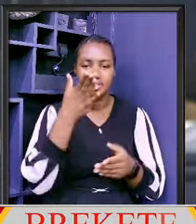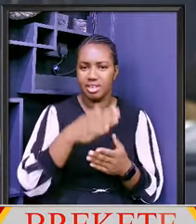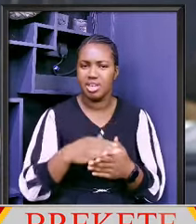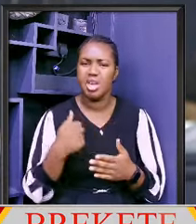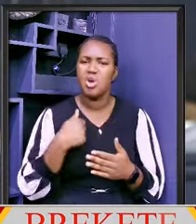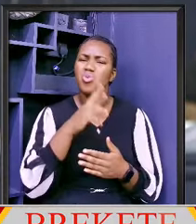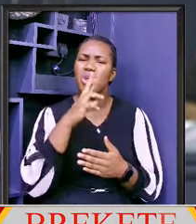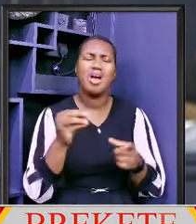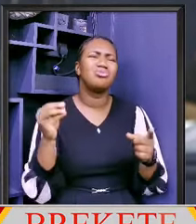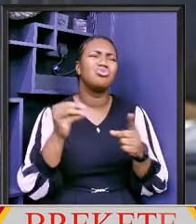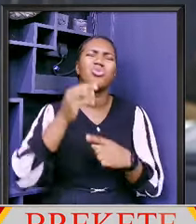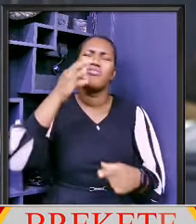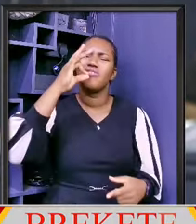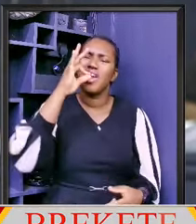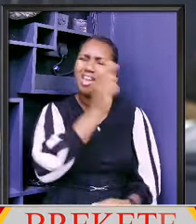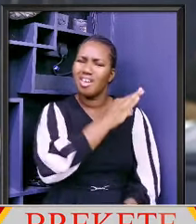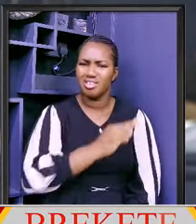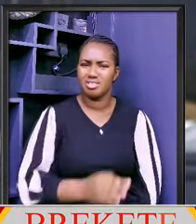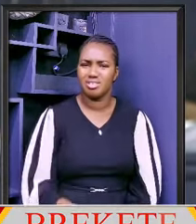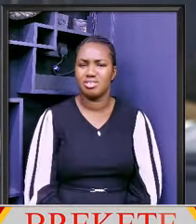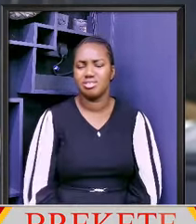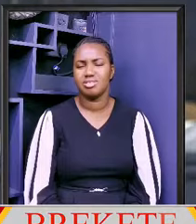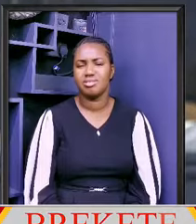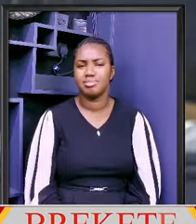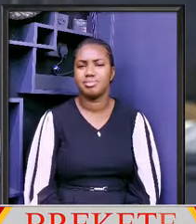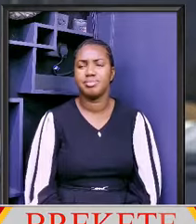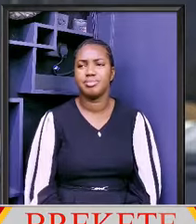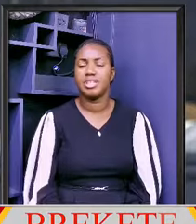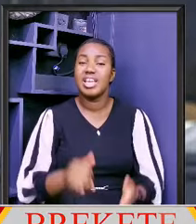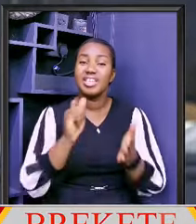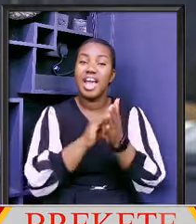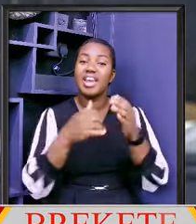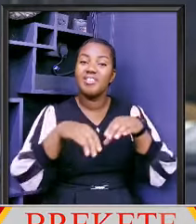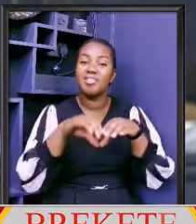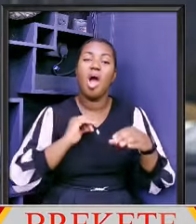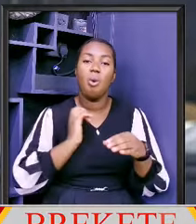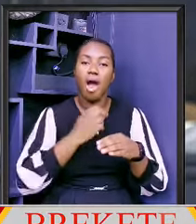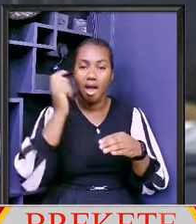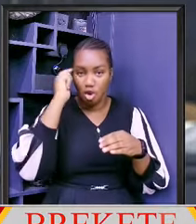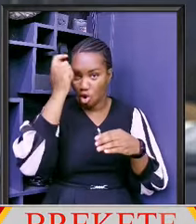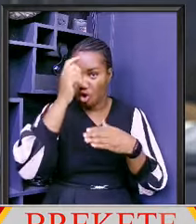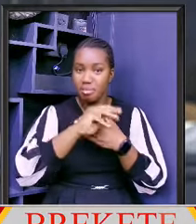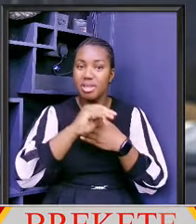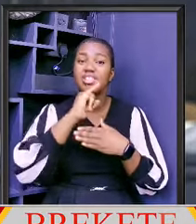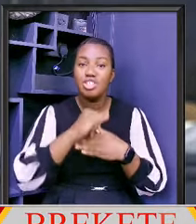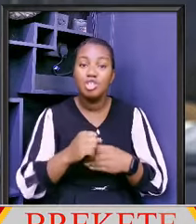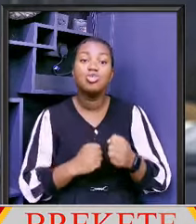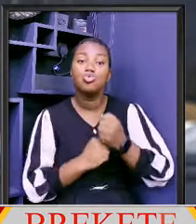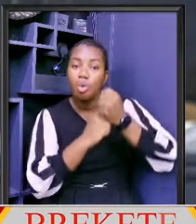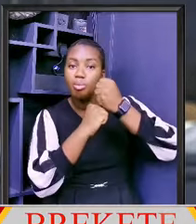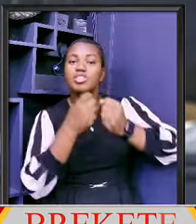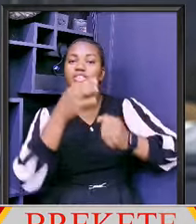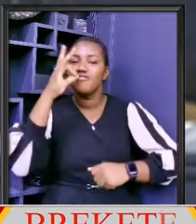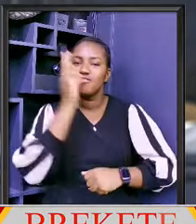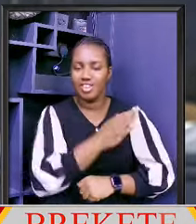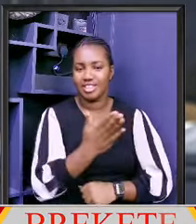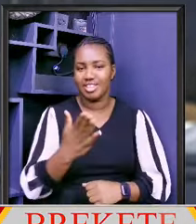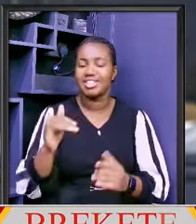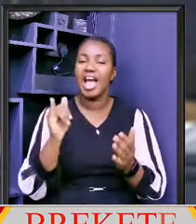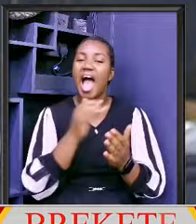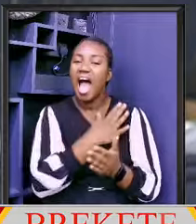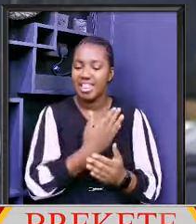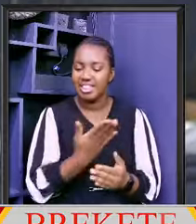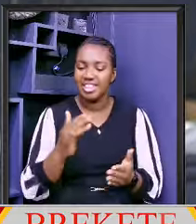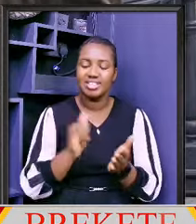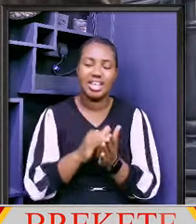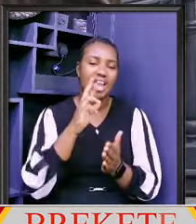We are so fake. Everything. That even our government is supporting fake things and things that are